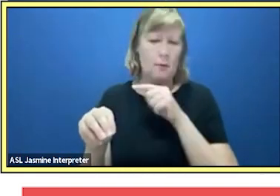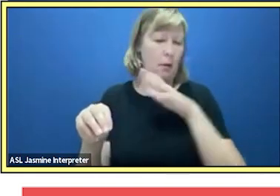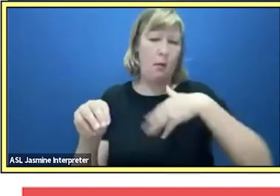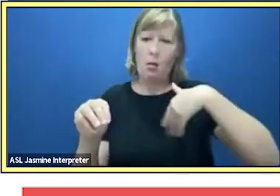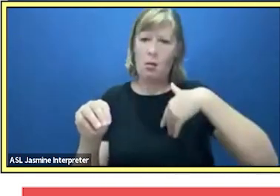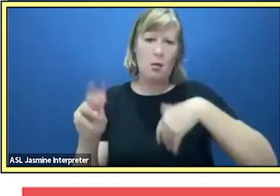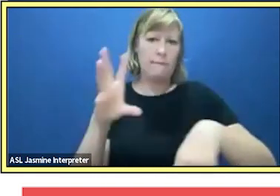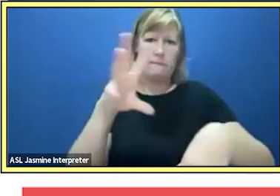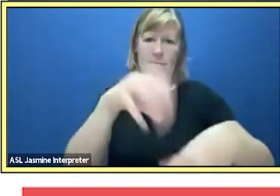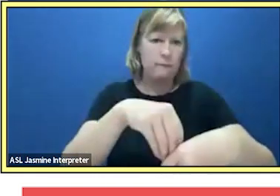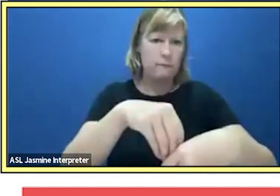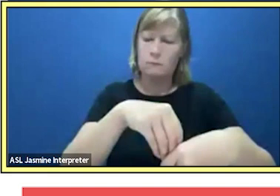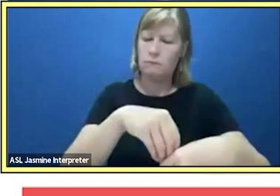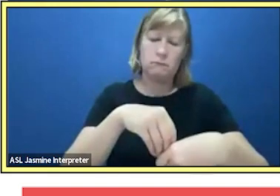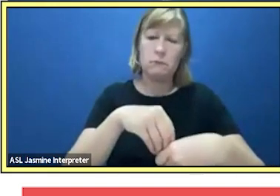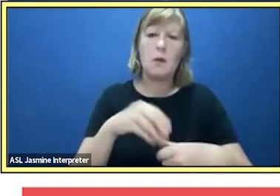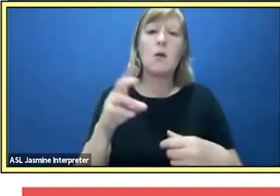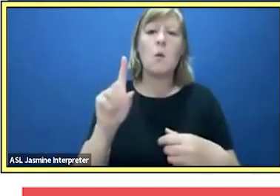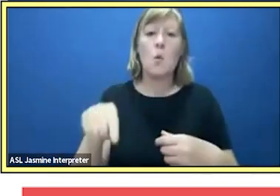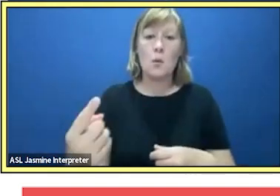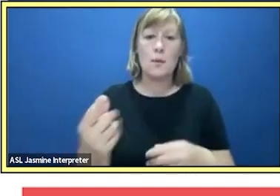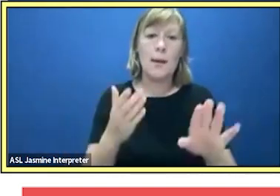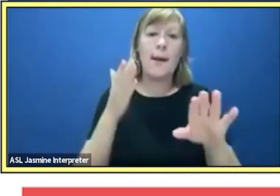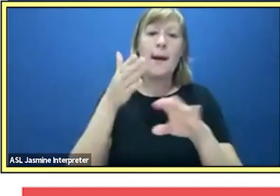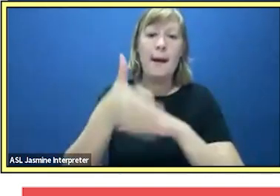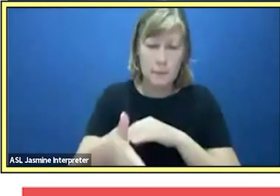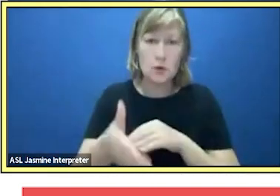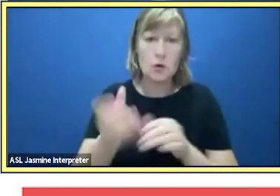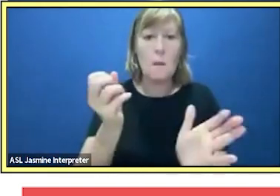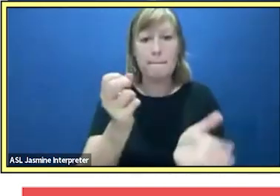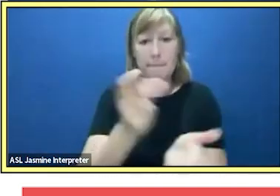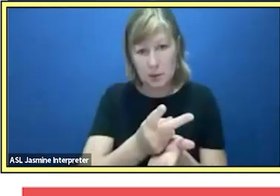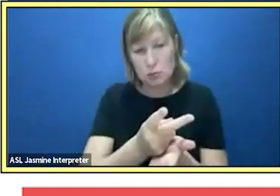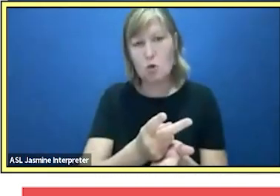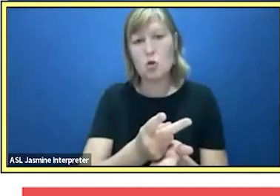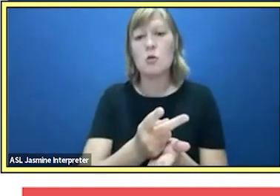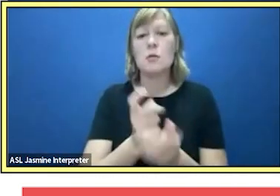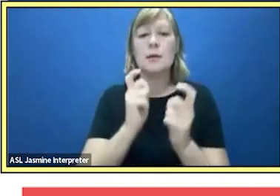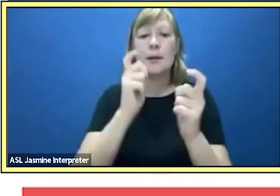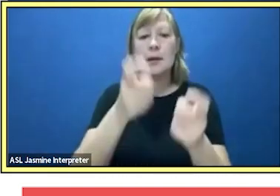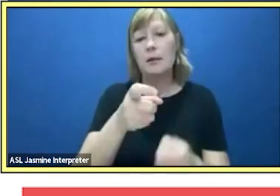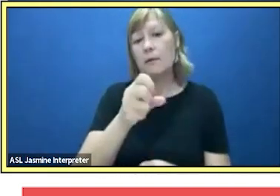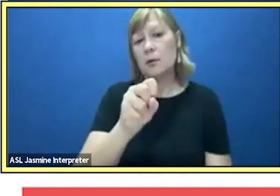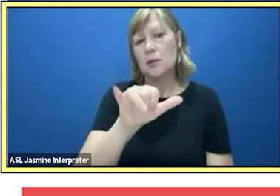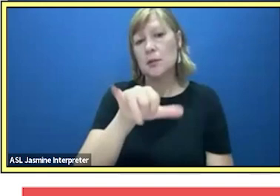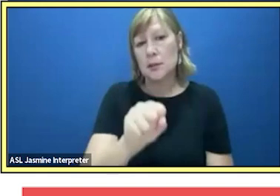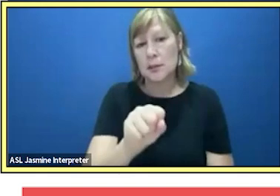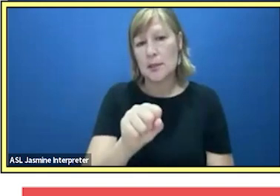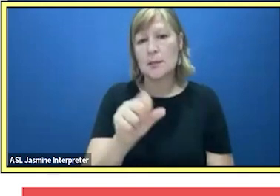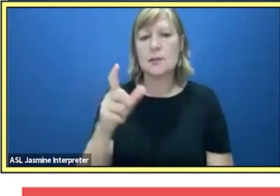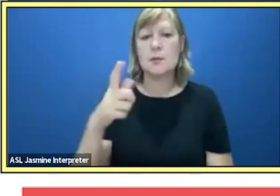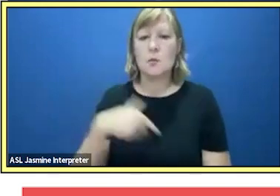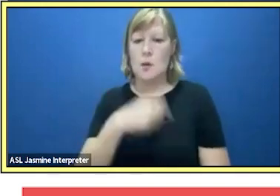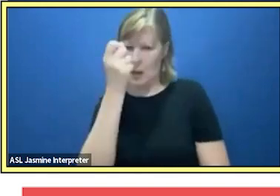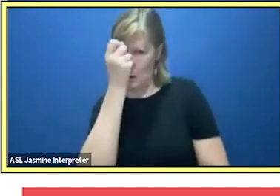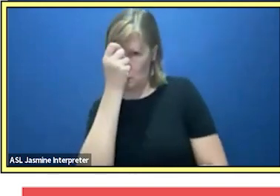involved at this point in time yet. Only after you become eligible, you get your SIS, and we understand what your level